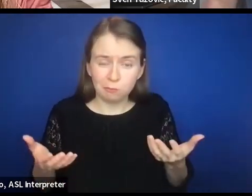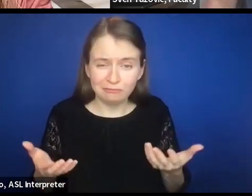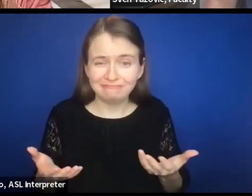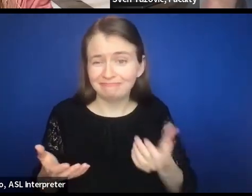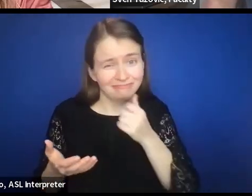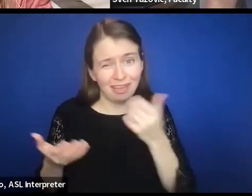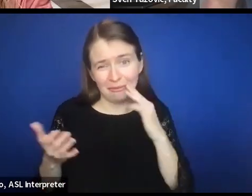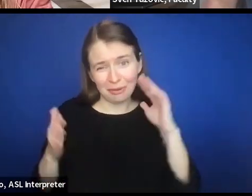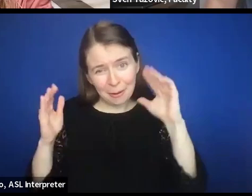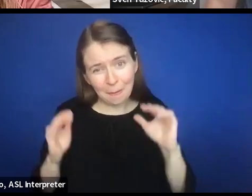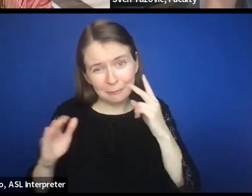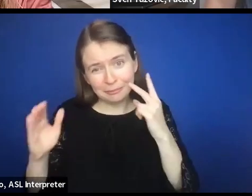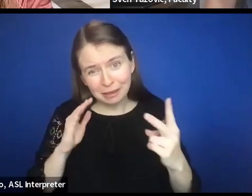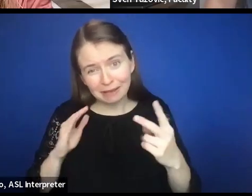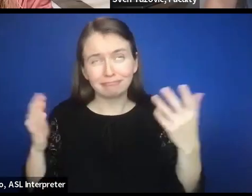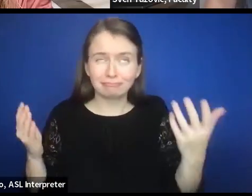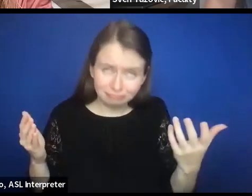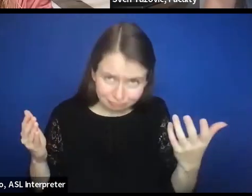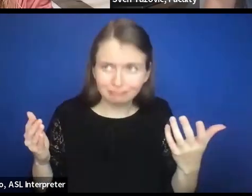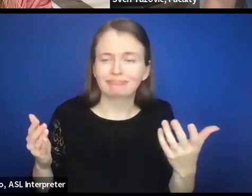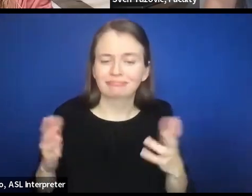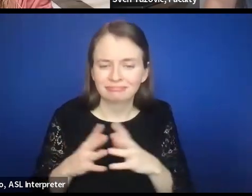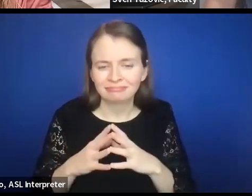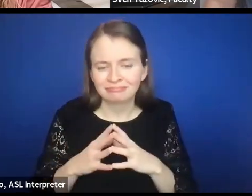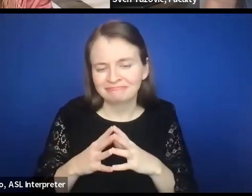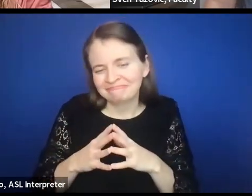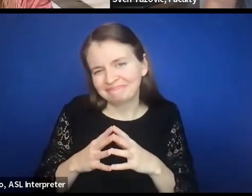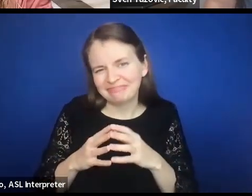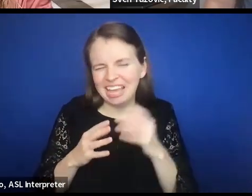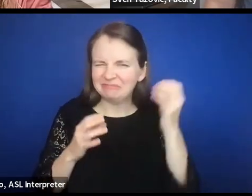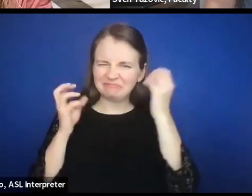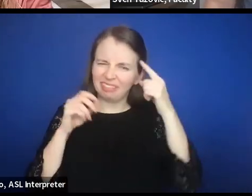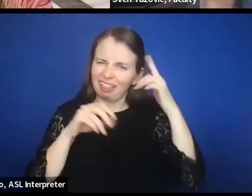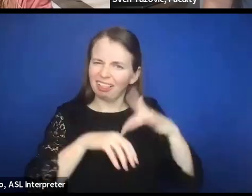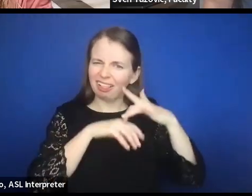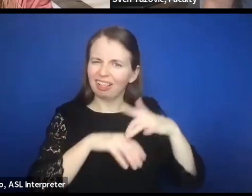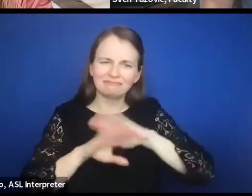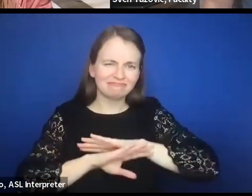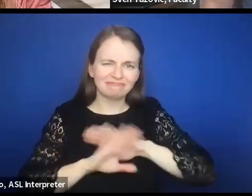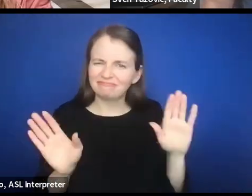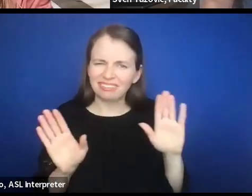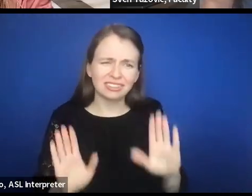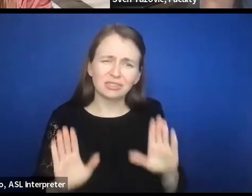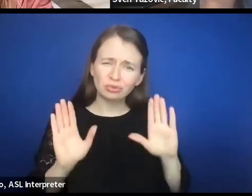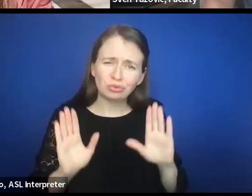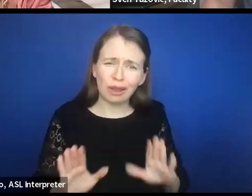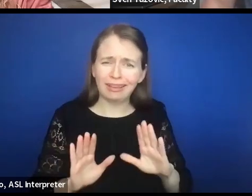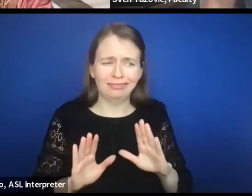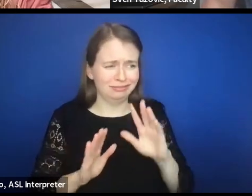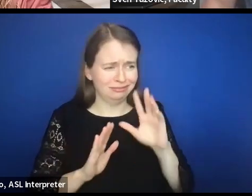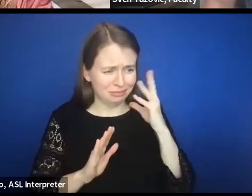not what I was hoping for, but I also didn't give it too much thought because I had such a good time over the previous